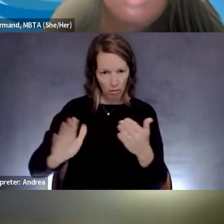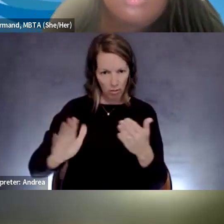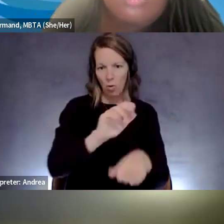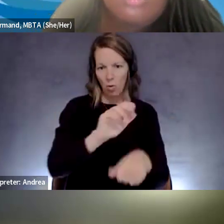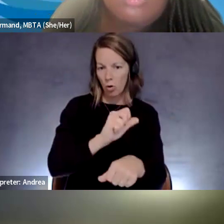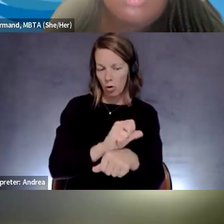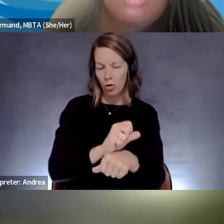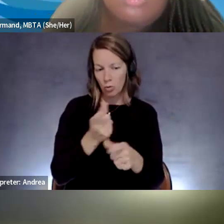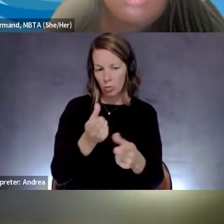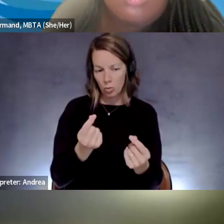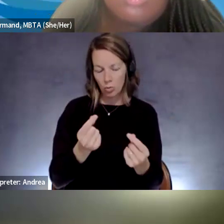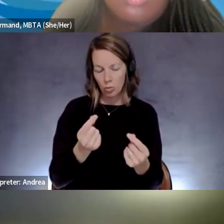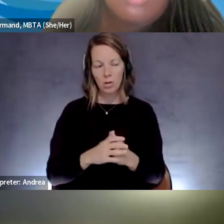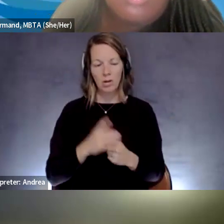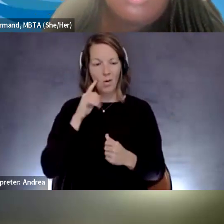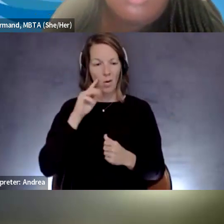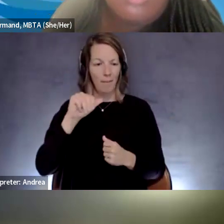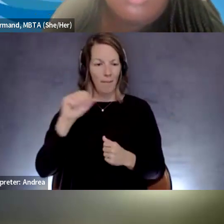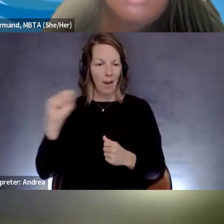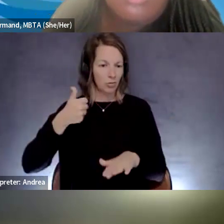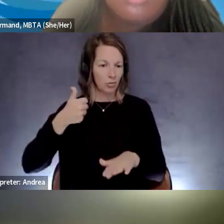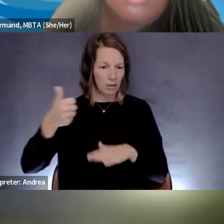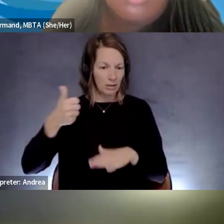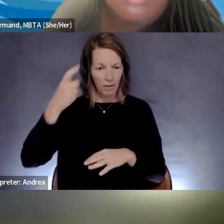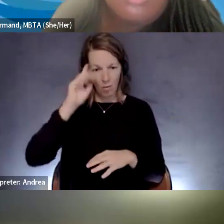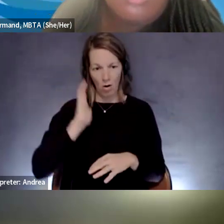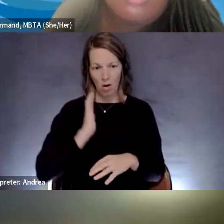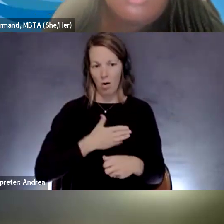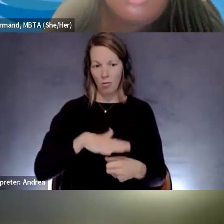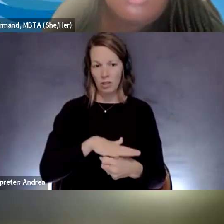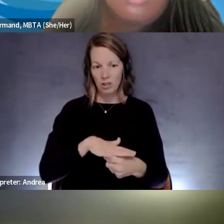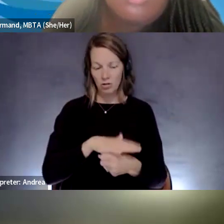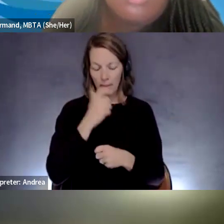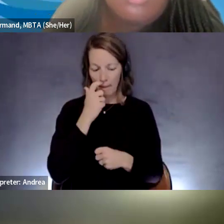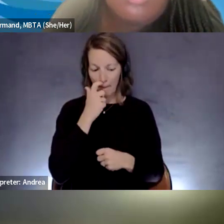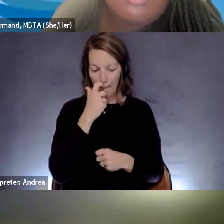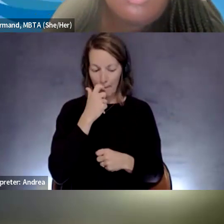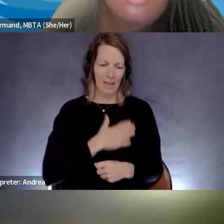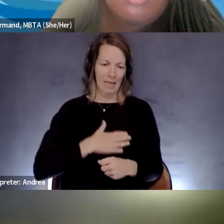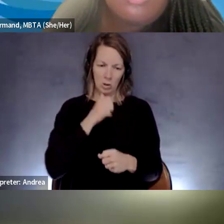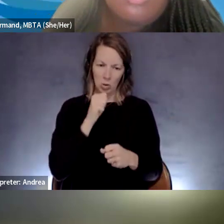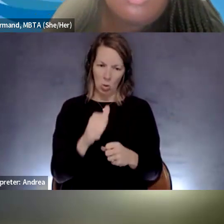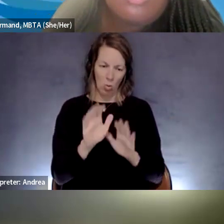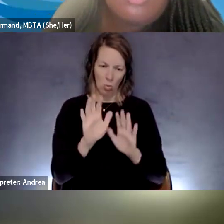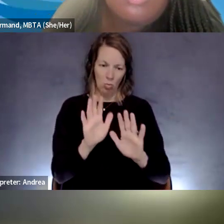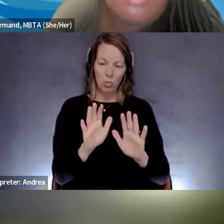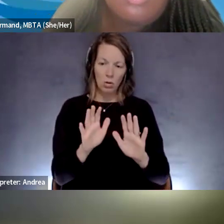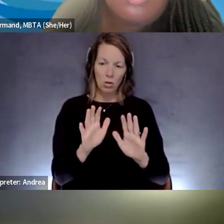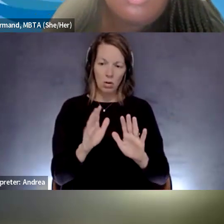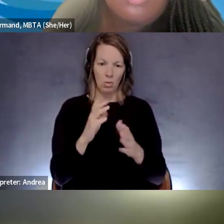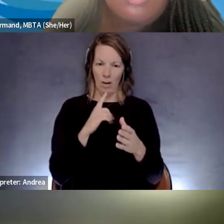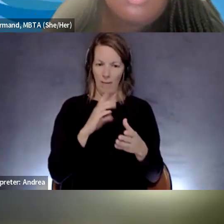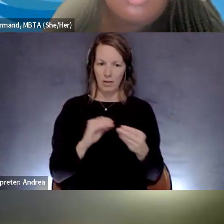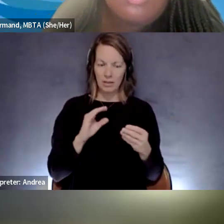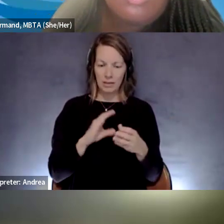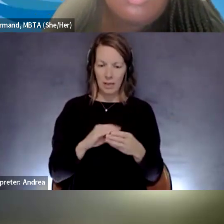all of you do for mass transit for our region. So please don't take what I'm about to